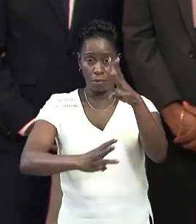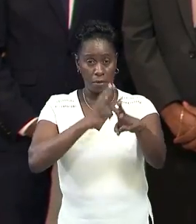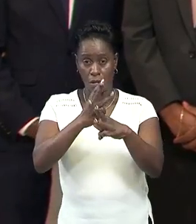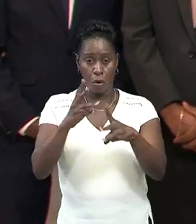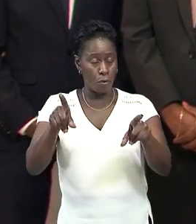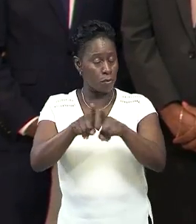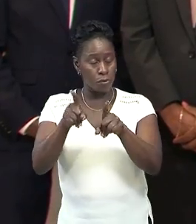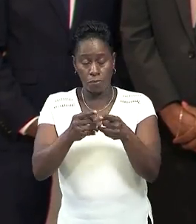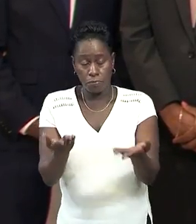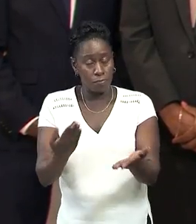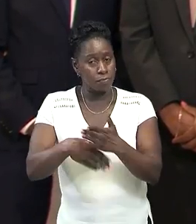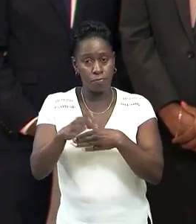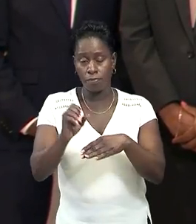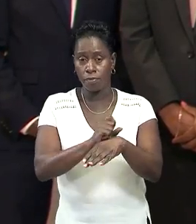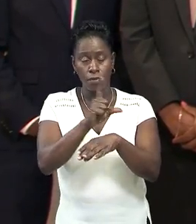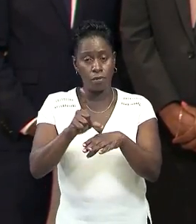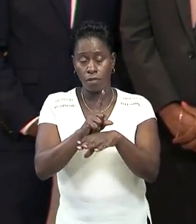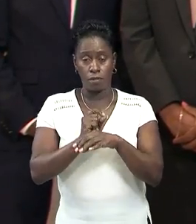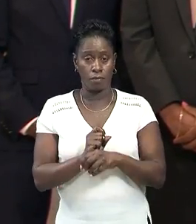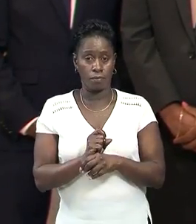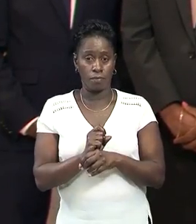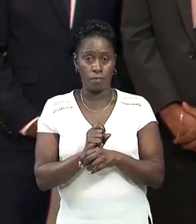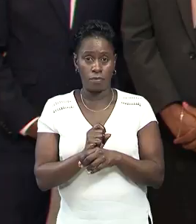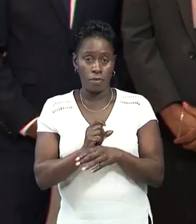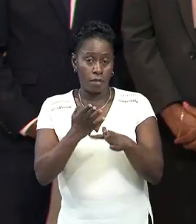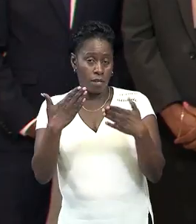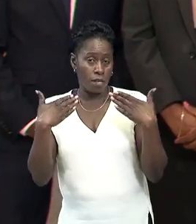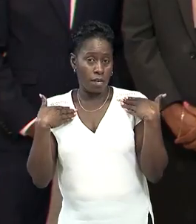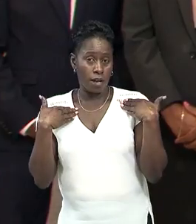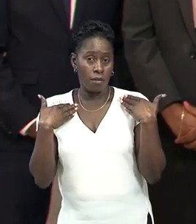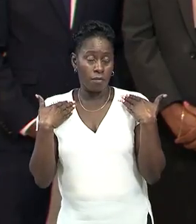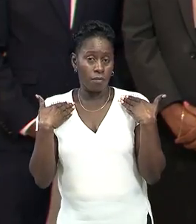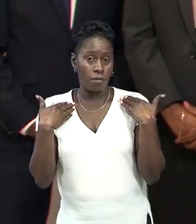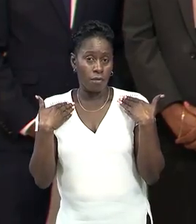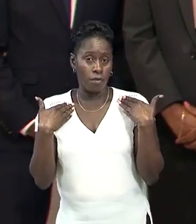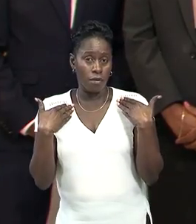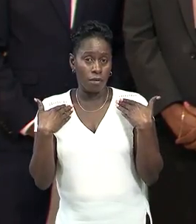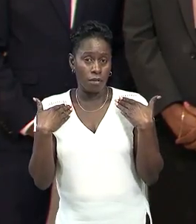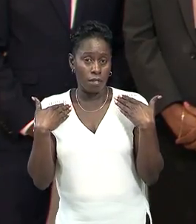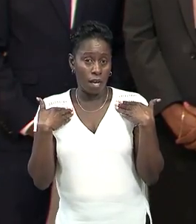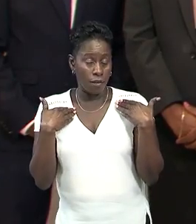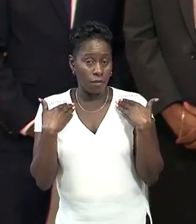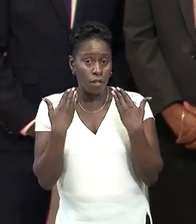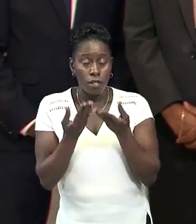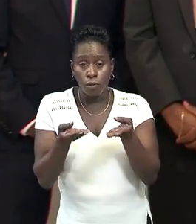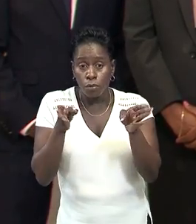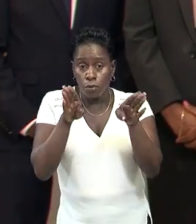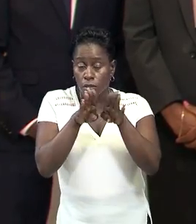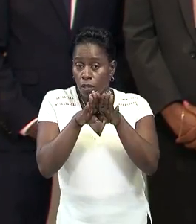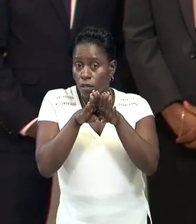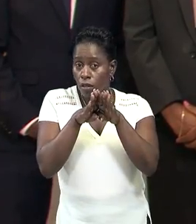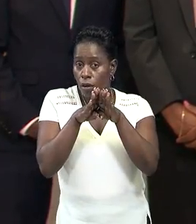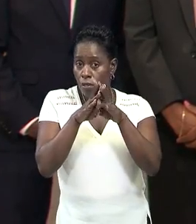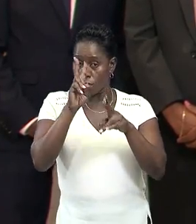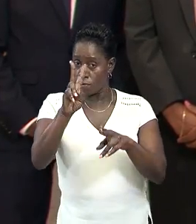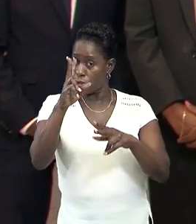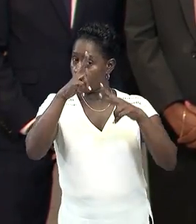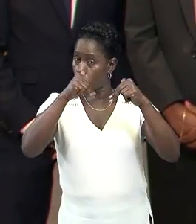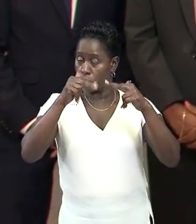Lucia. It's unfortunate we've received recent indication of the impending closure of three major